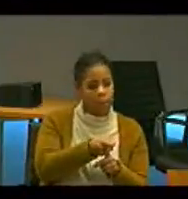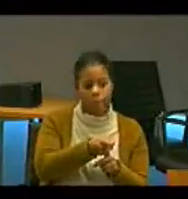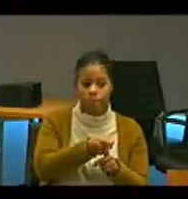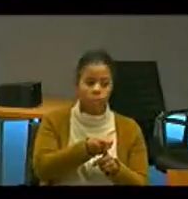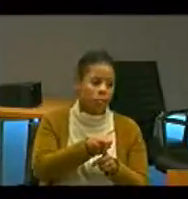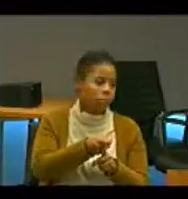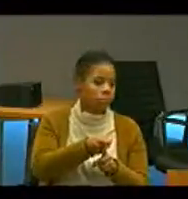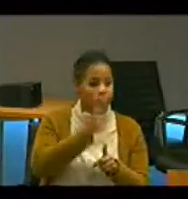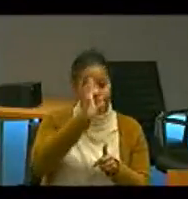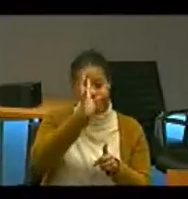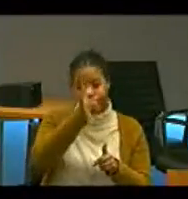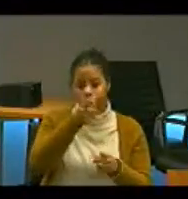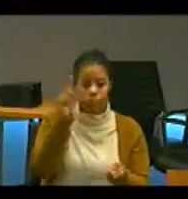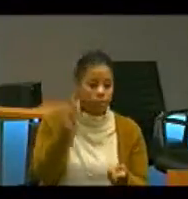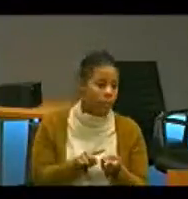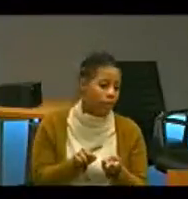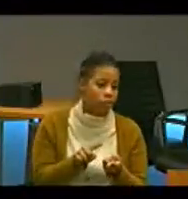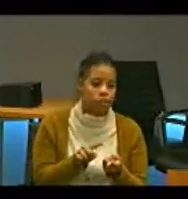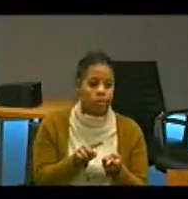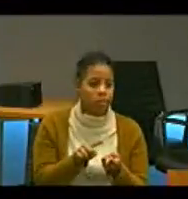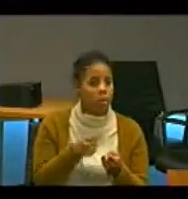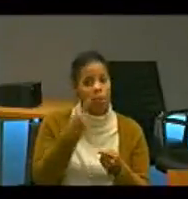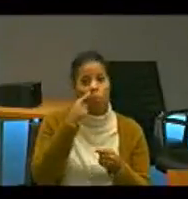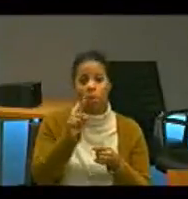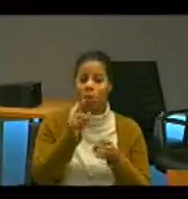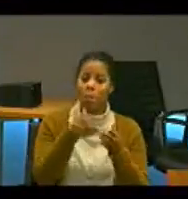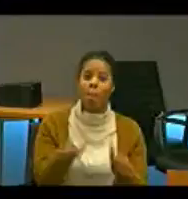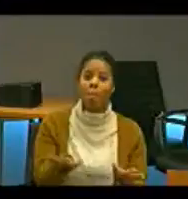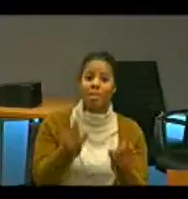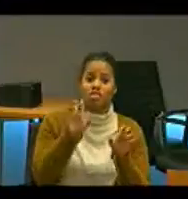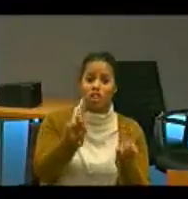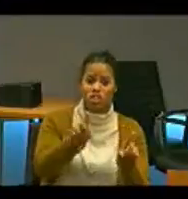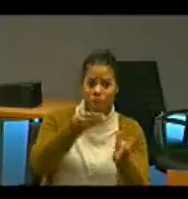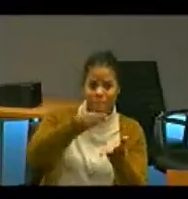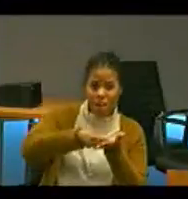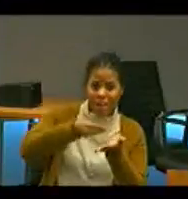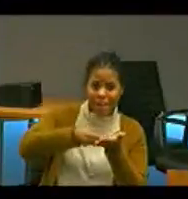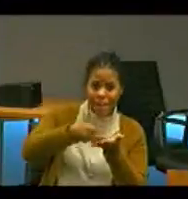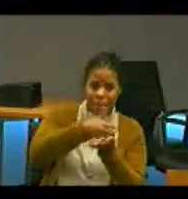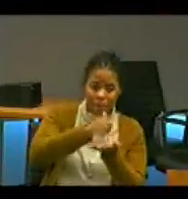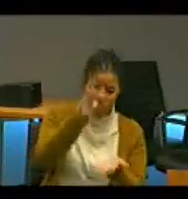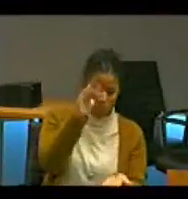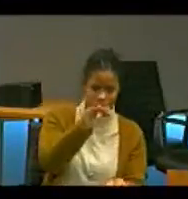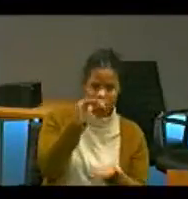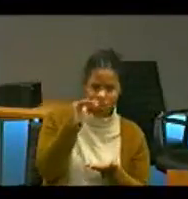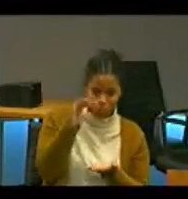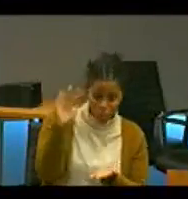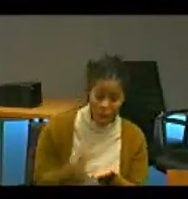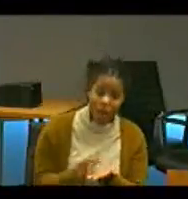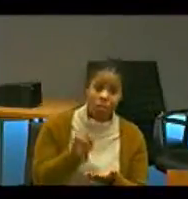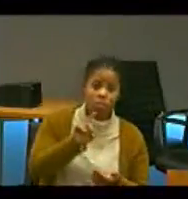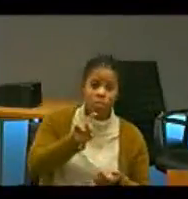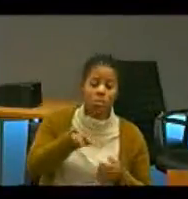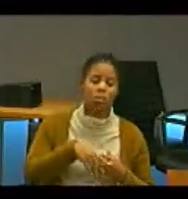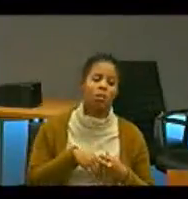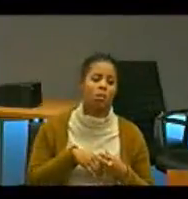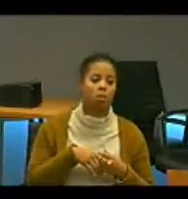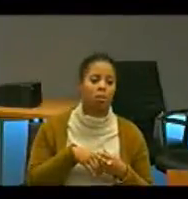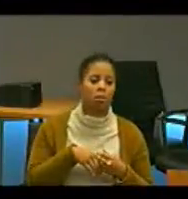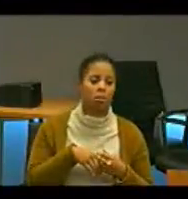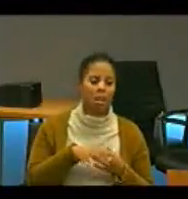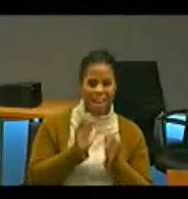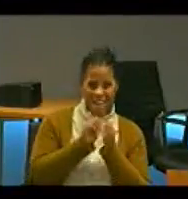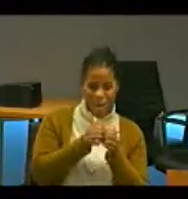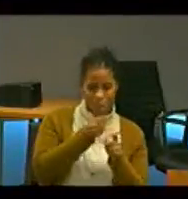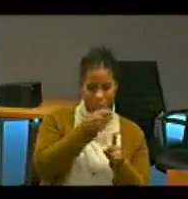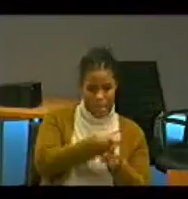reductions in public education funding and impact on these kinds of programs that would